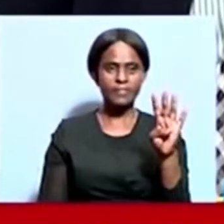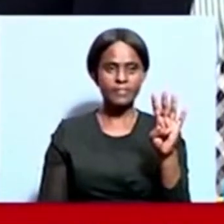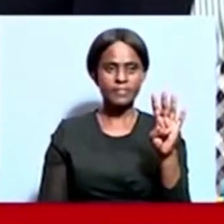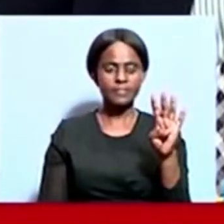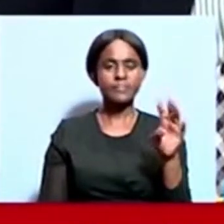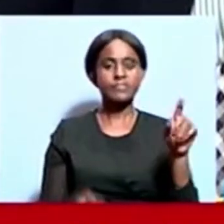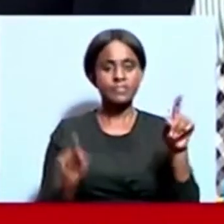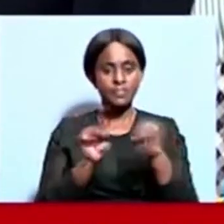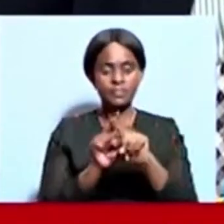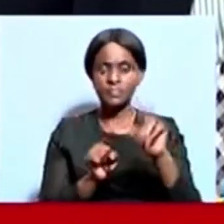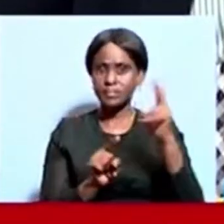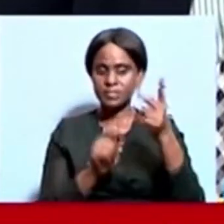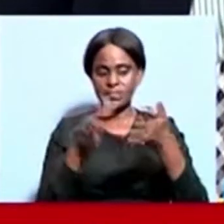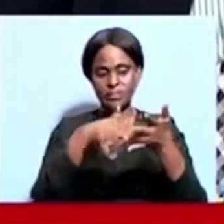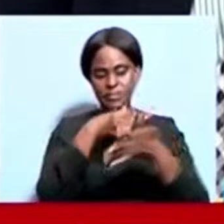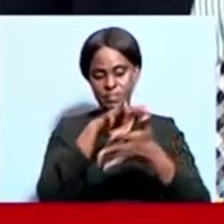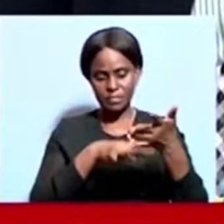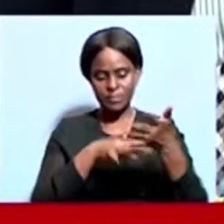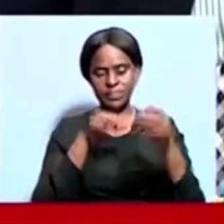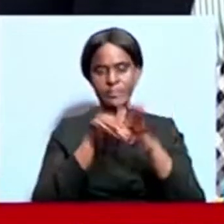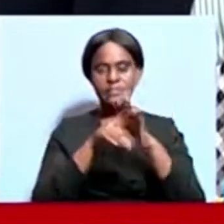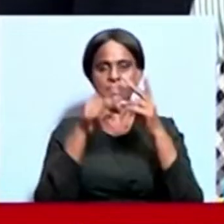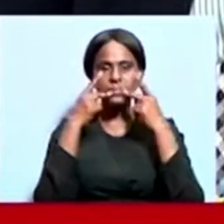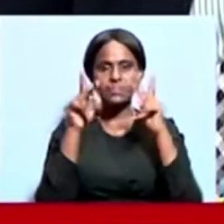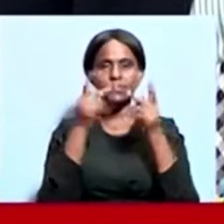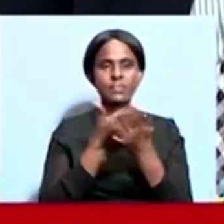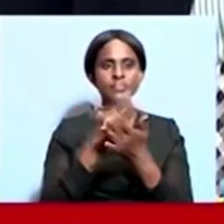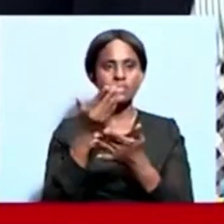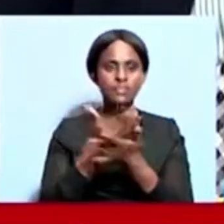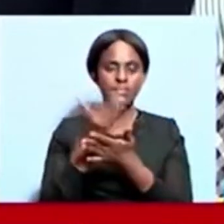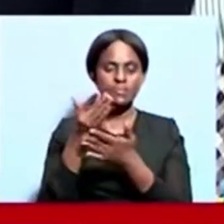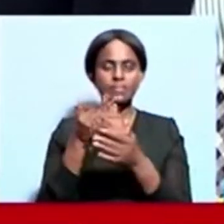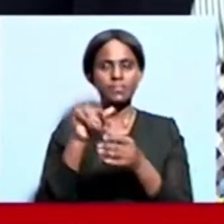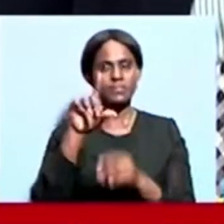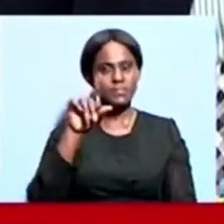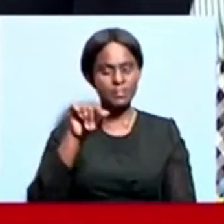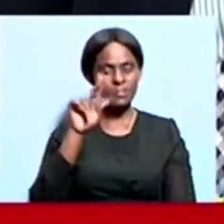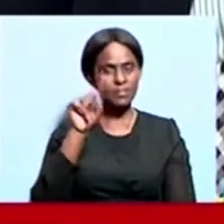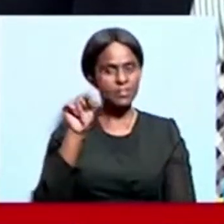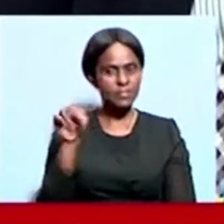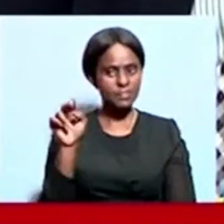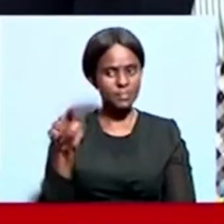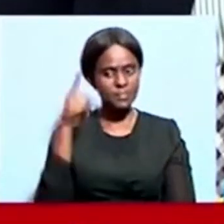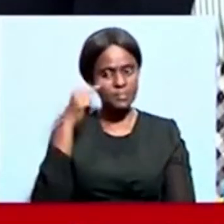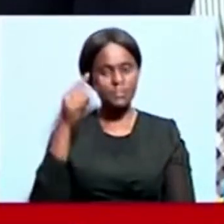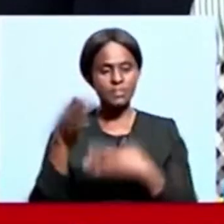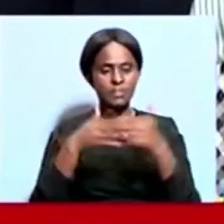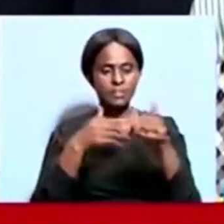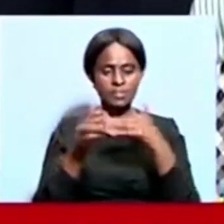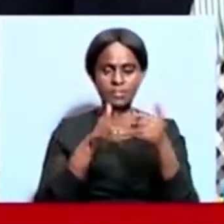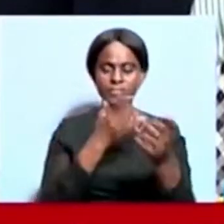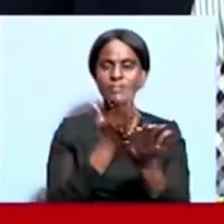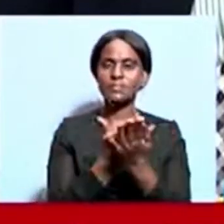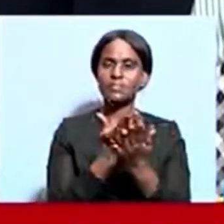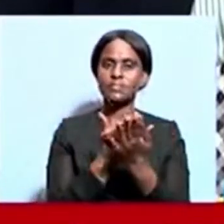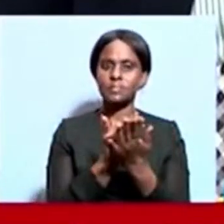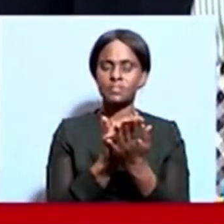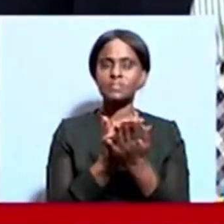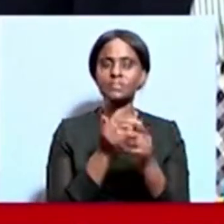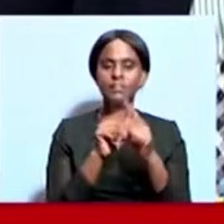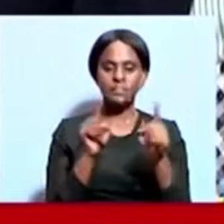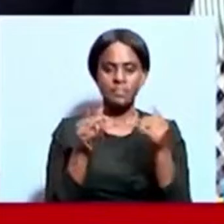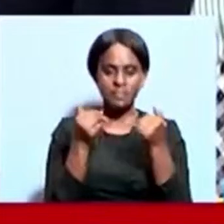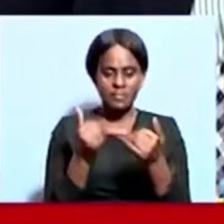and the second schedule in the Public Procurement Regulations of 2022 for simplified bidding.